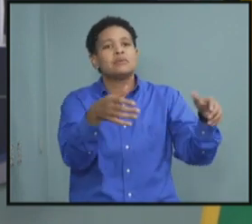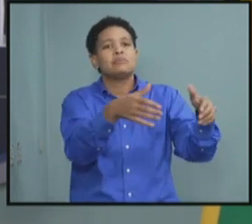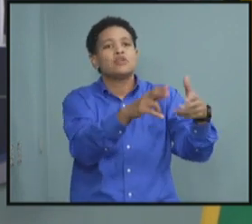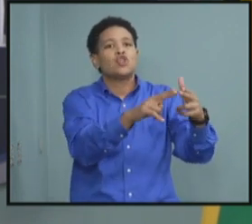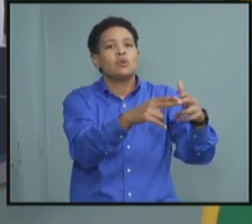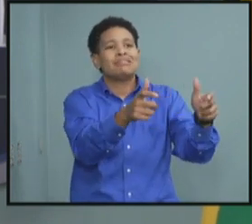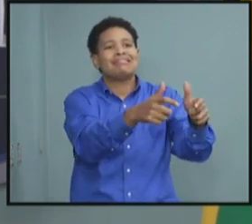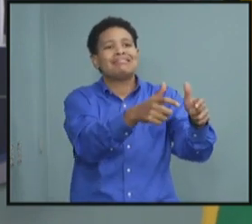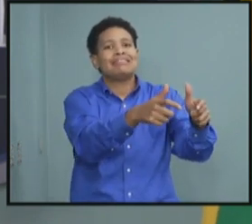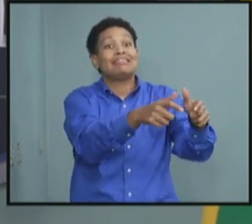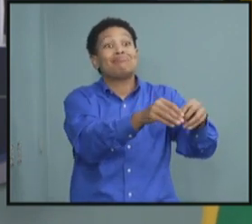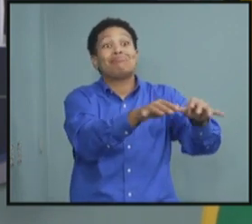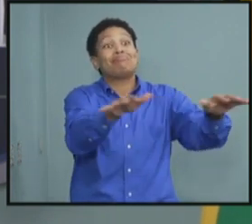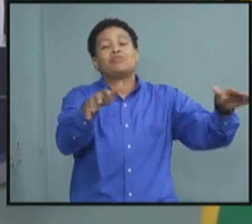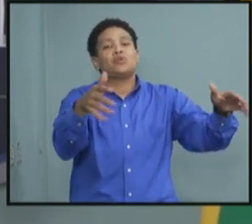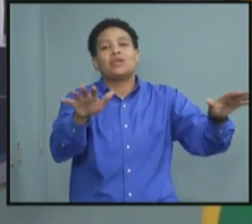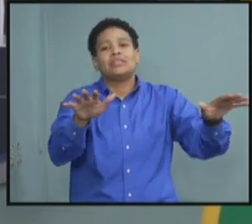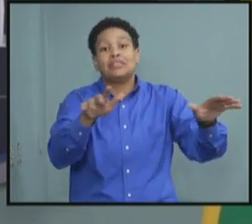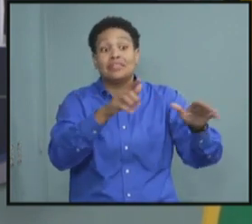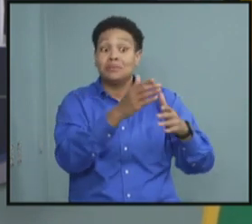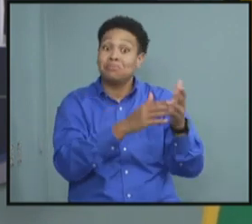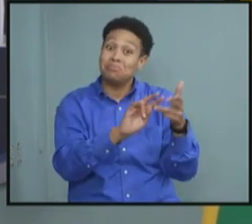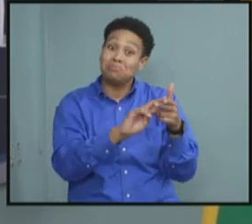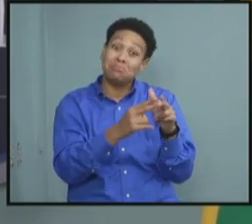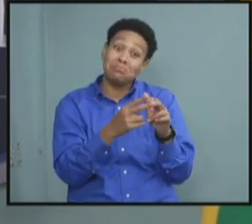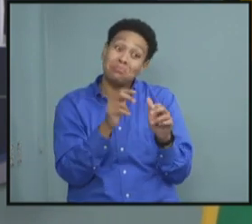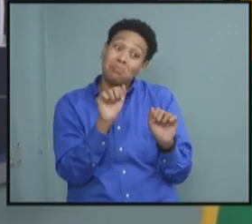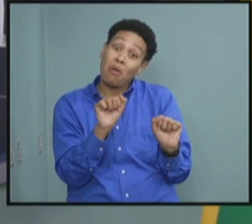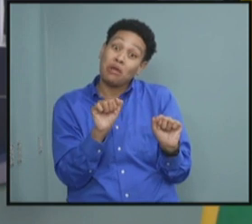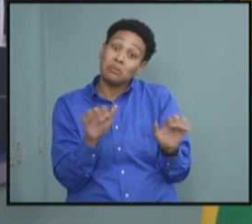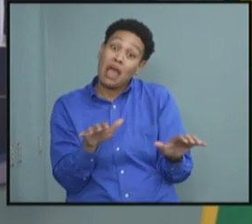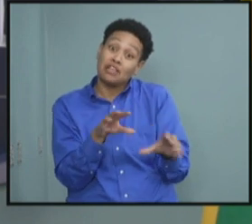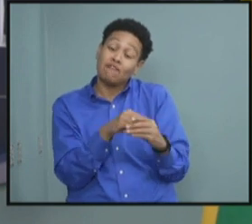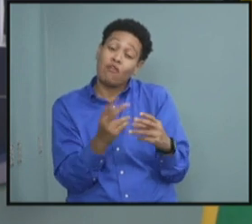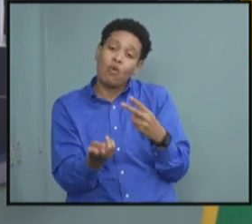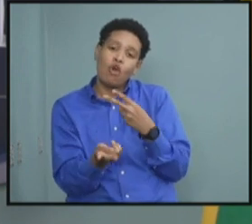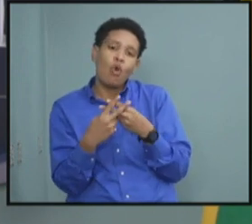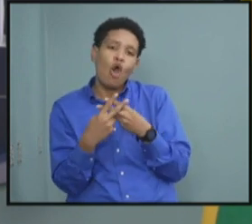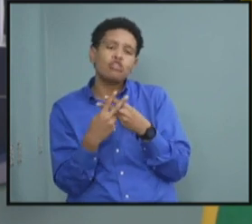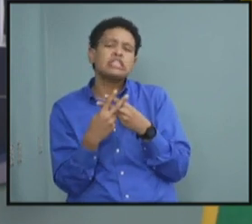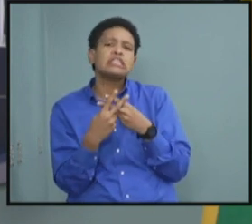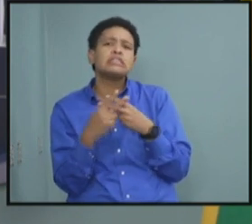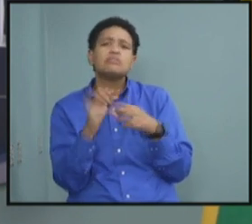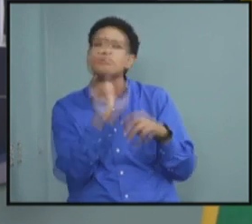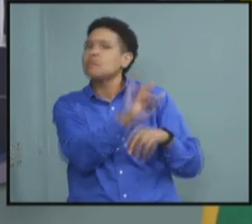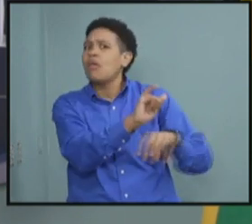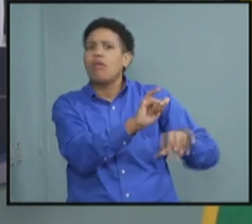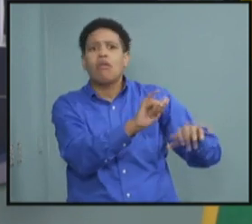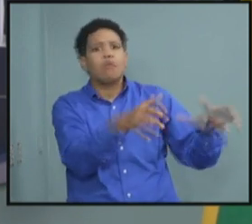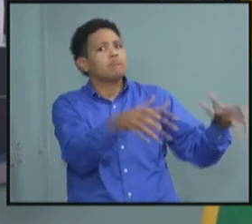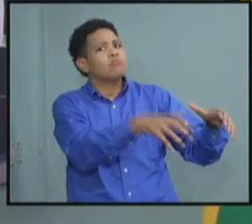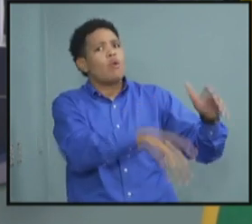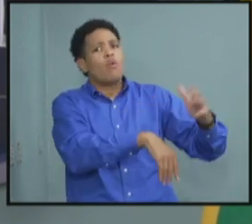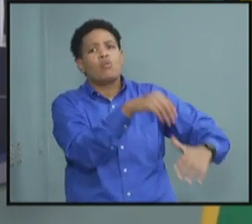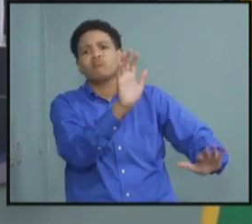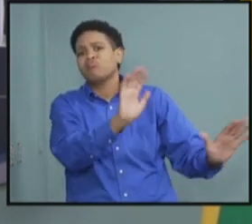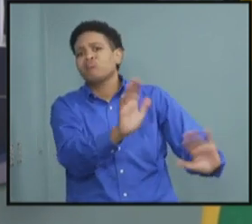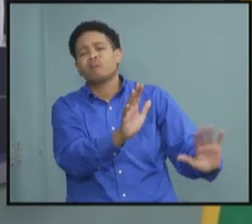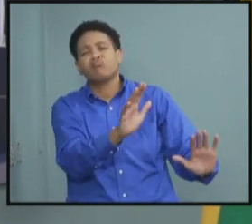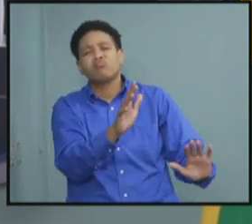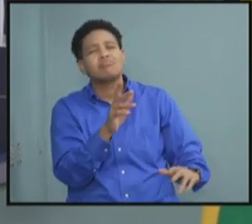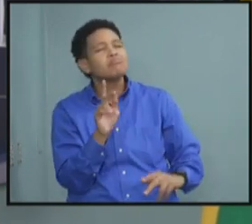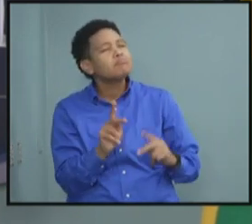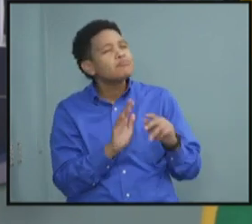and a part of that action may be a quarantine. So I think the people of Jamaica are understanding that this will be a standard